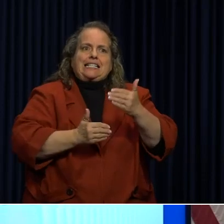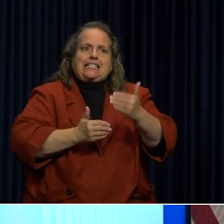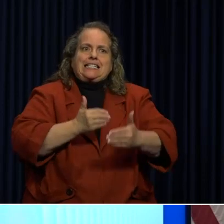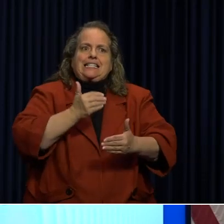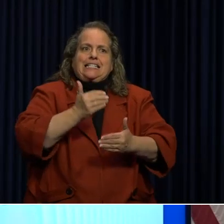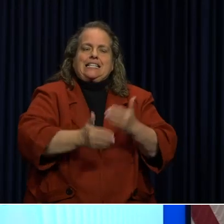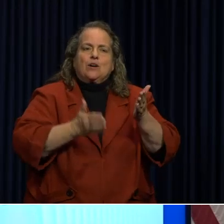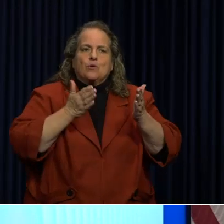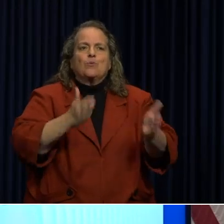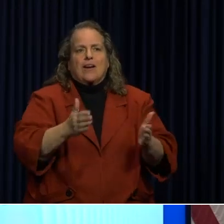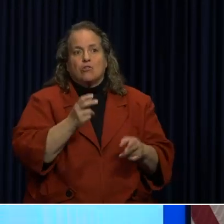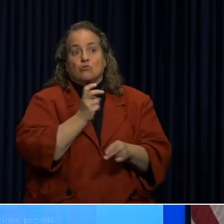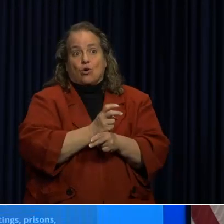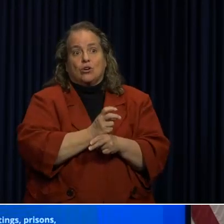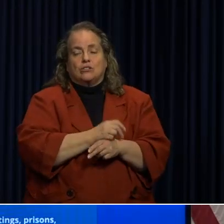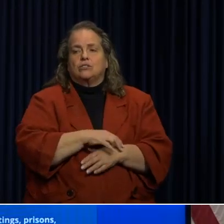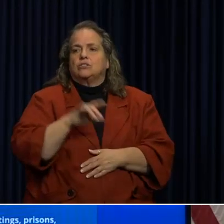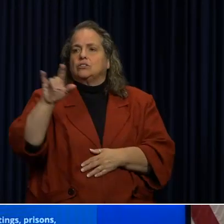slide, please.